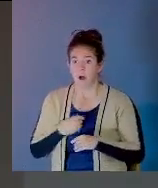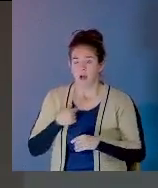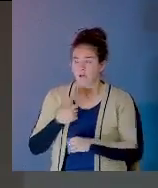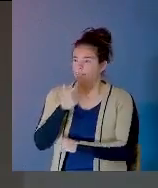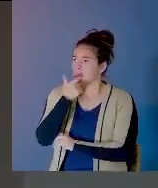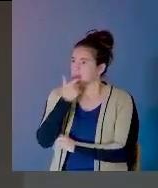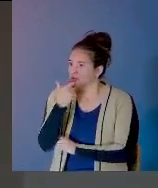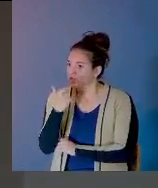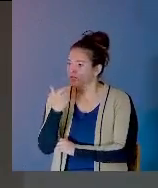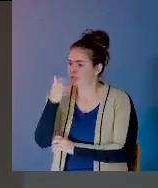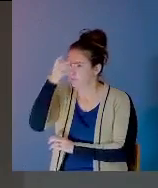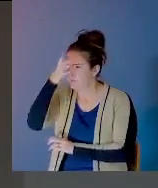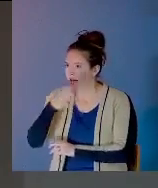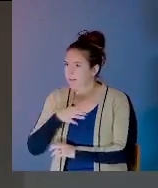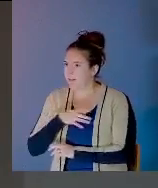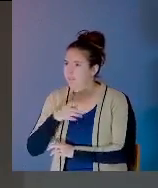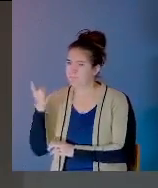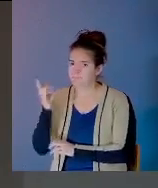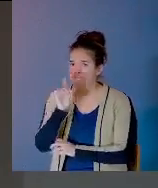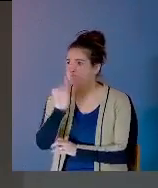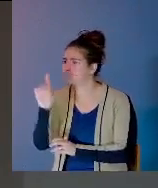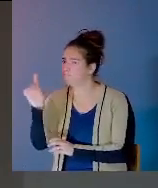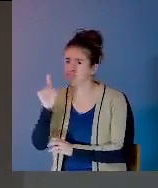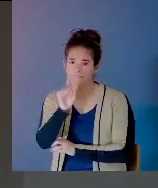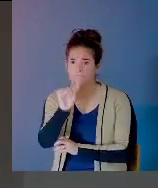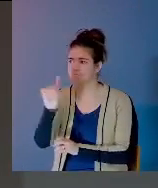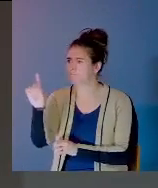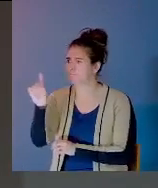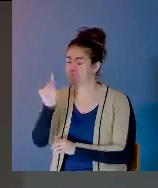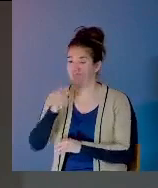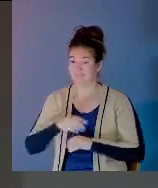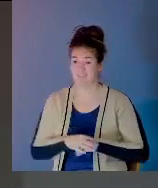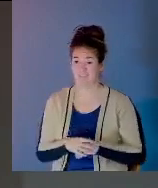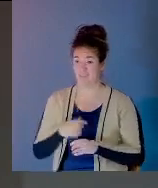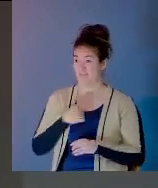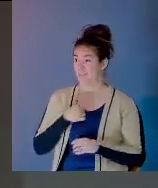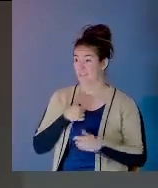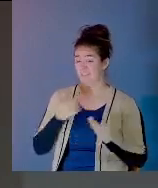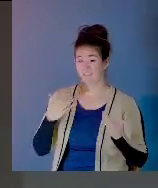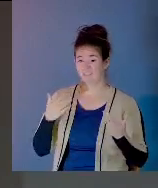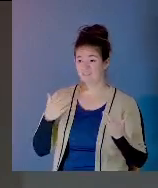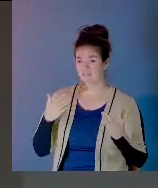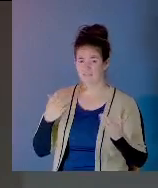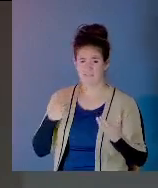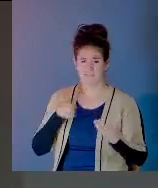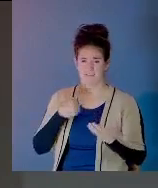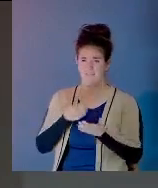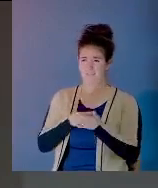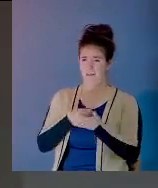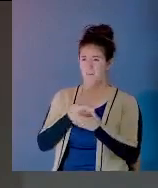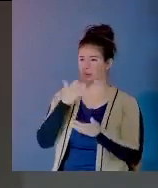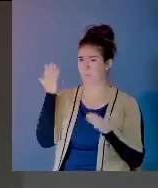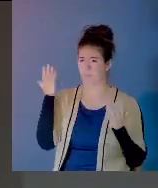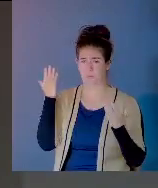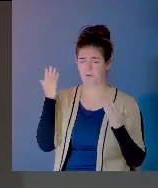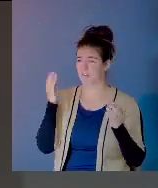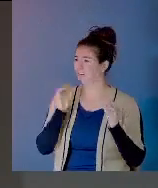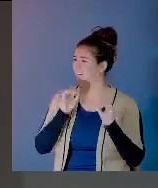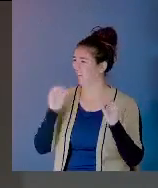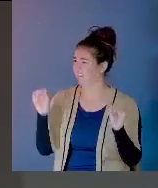I was at a point where I was basically out of money. I had